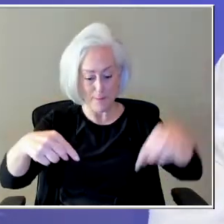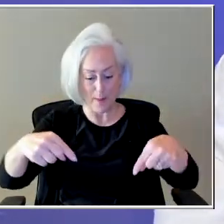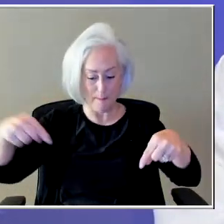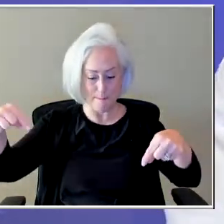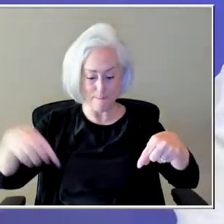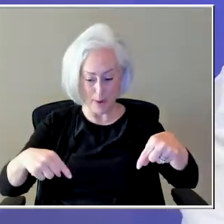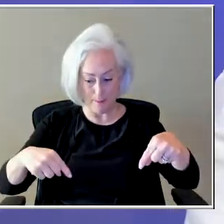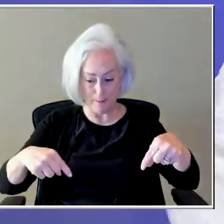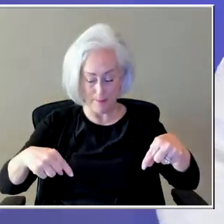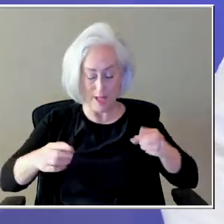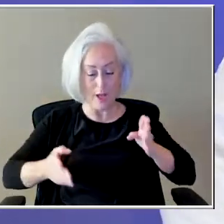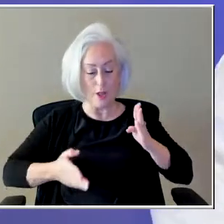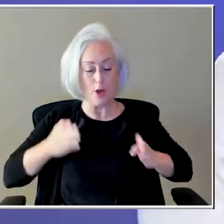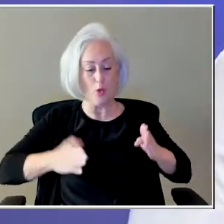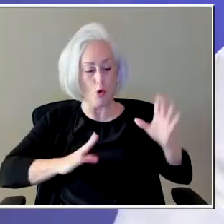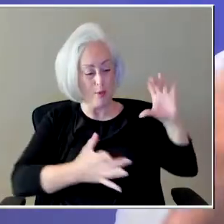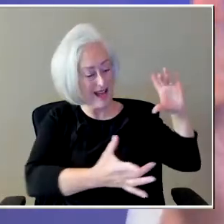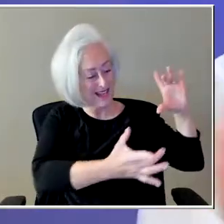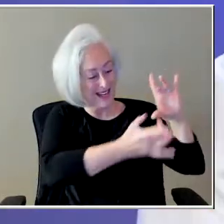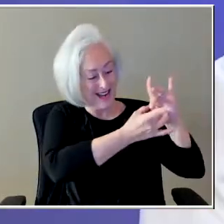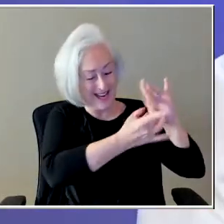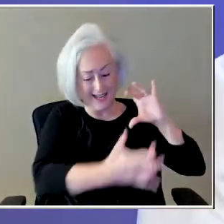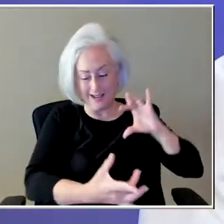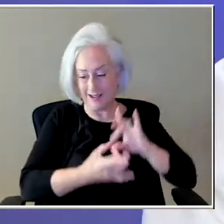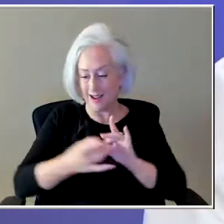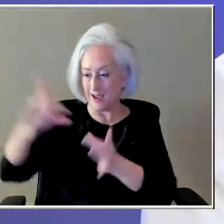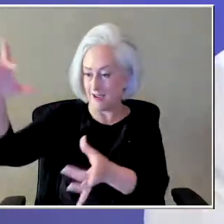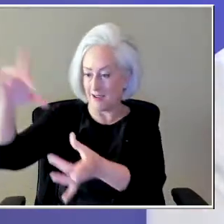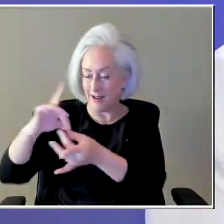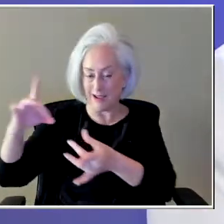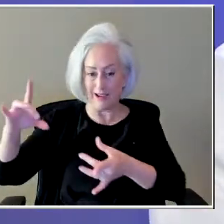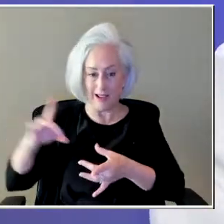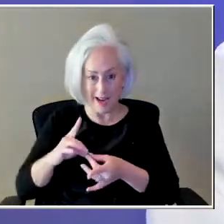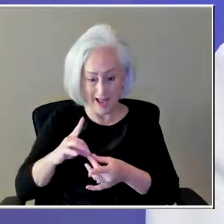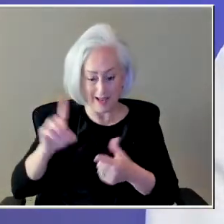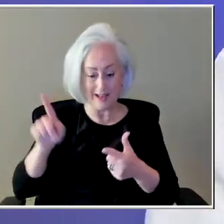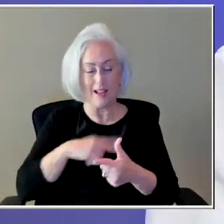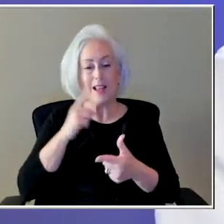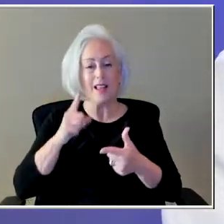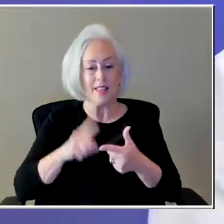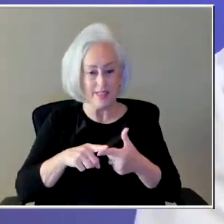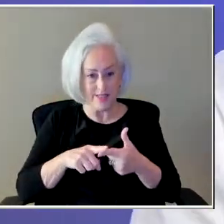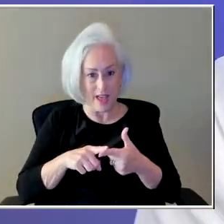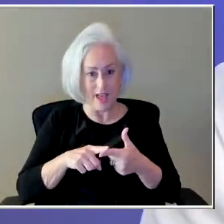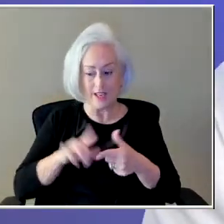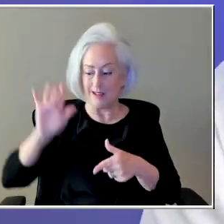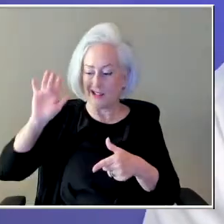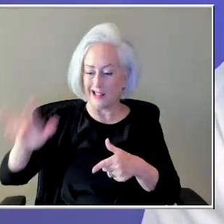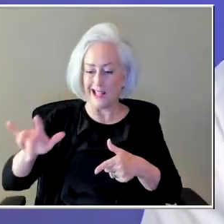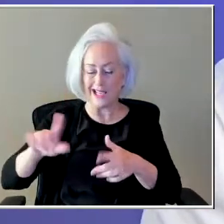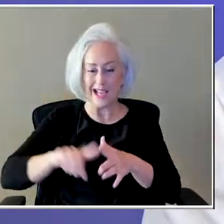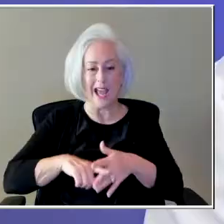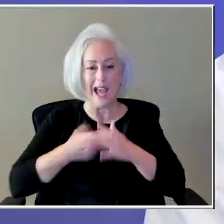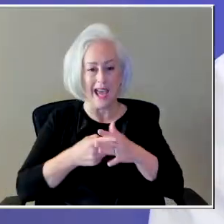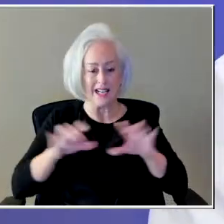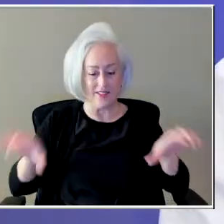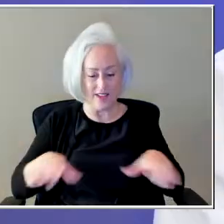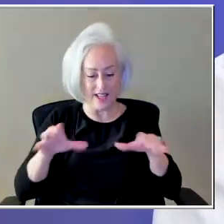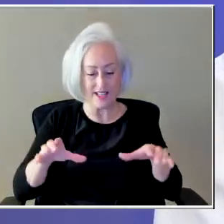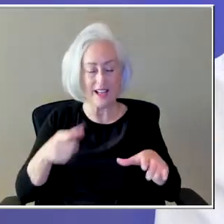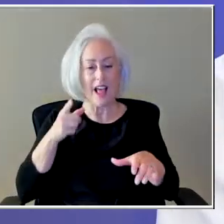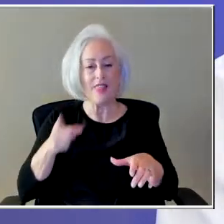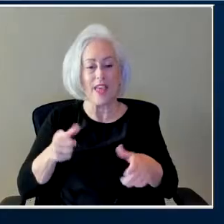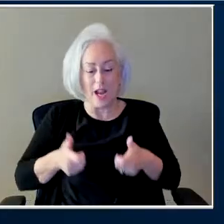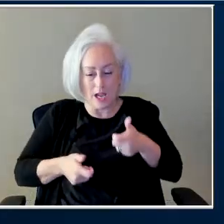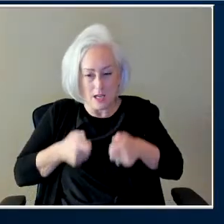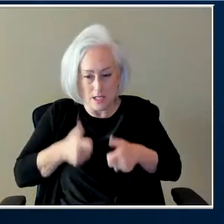once we've sort of targeted our area of work, then we put the instruments in, you hit the activate button, and then you can control everything from the side. And